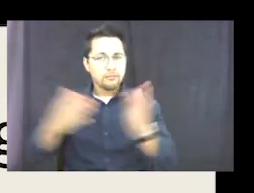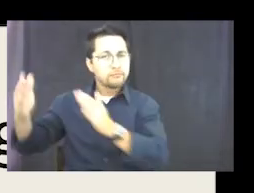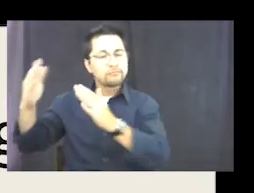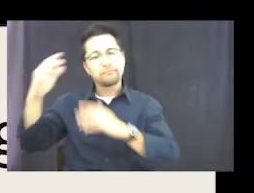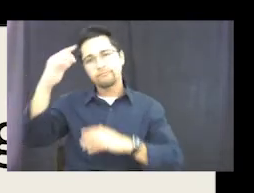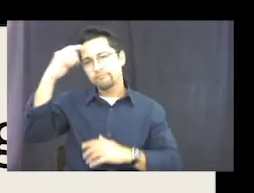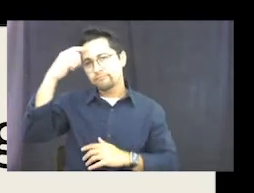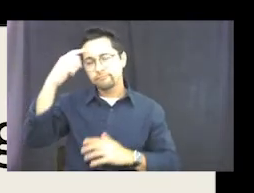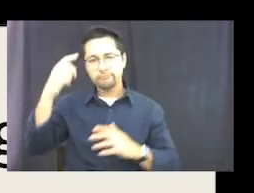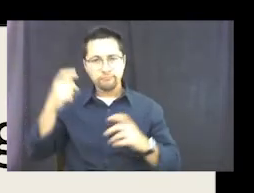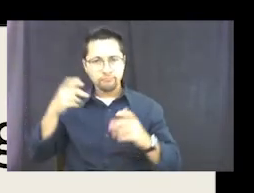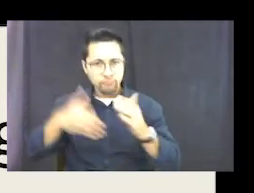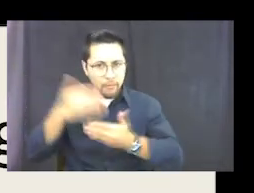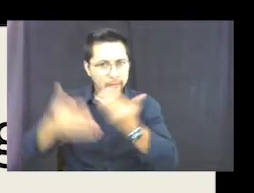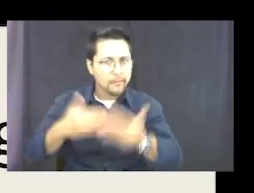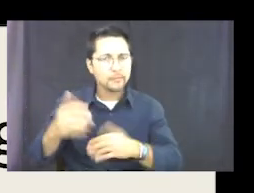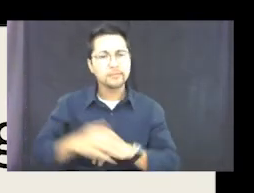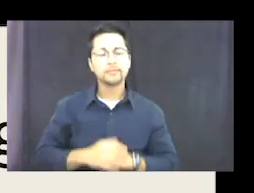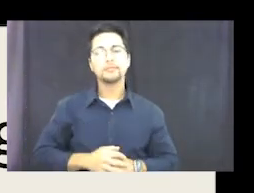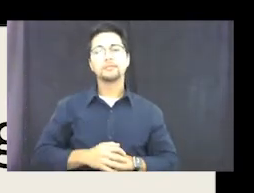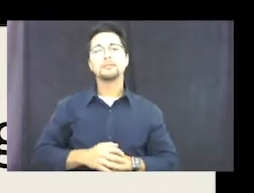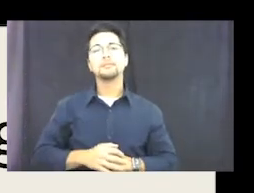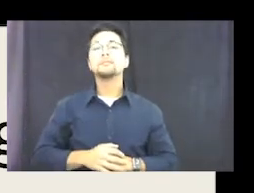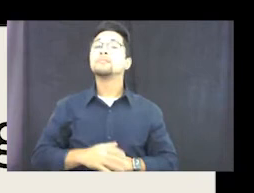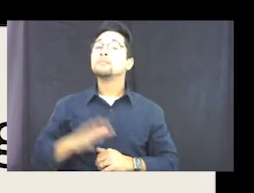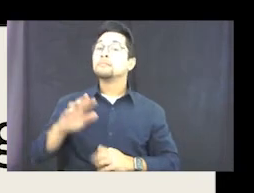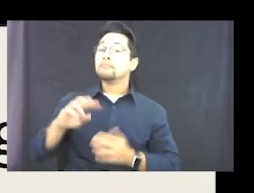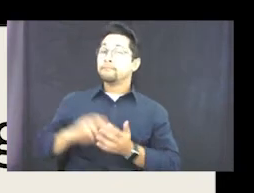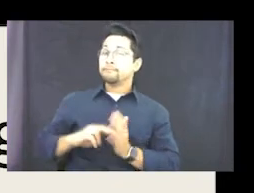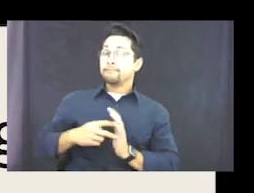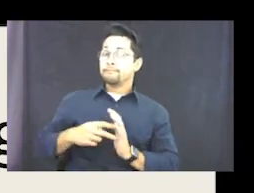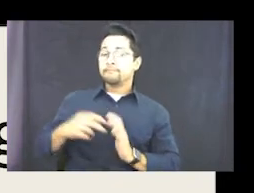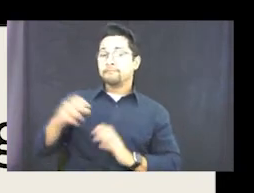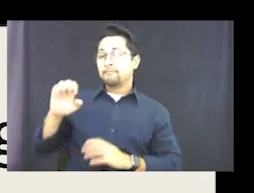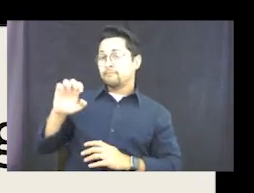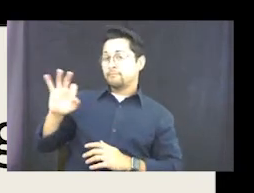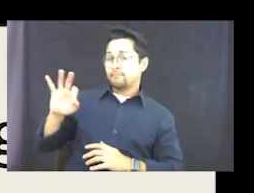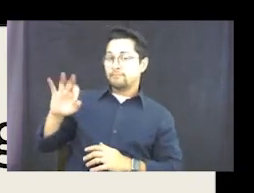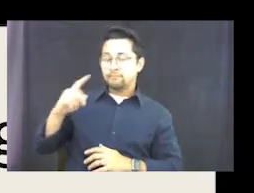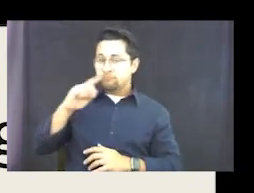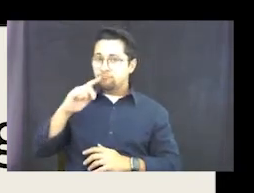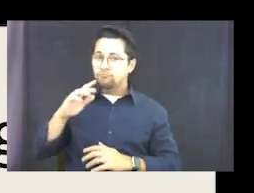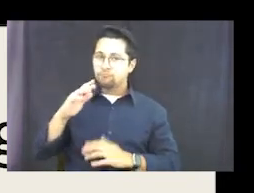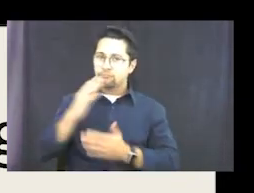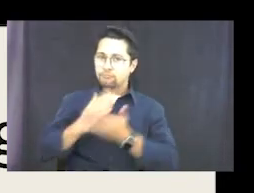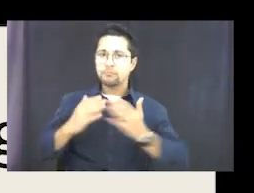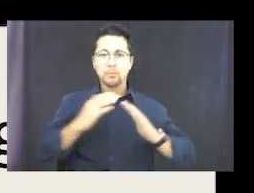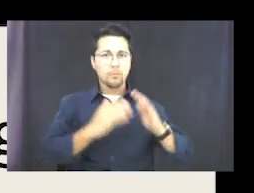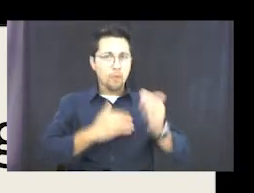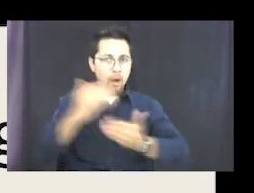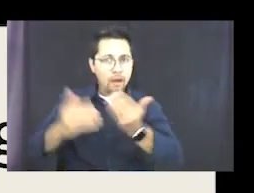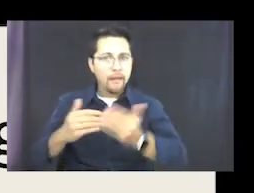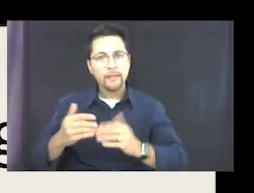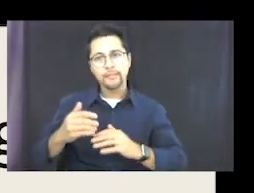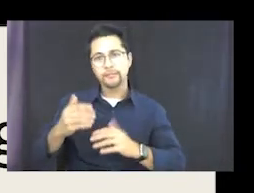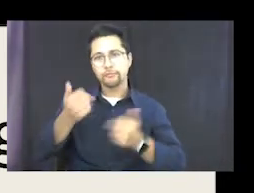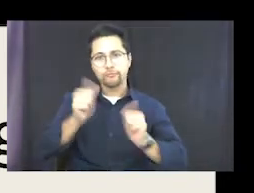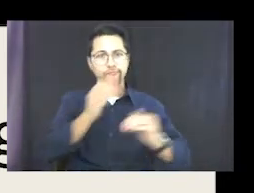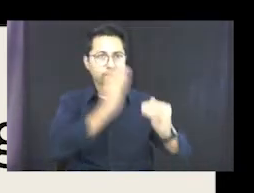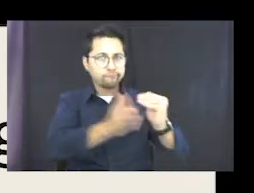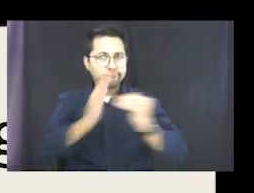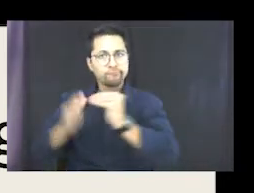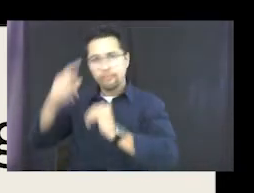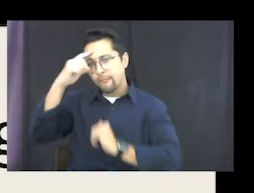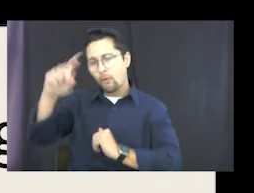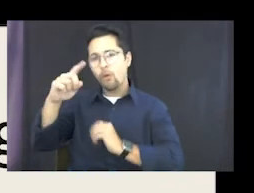in the self-regulation of behavior. In other words, executive functions are a set of processes to get things done to achieve a